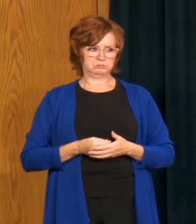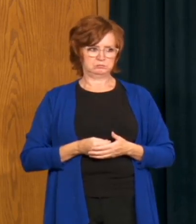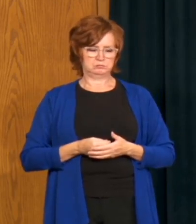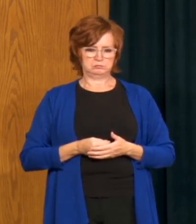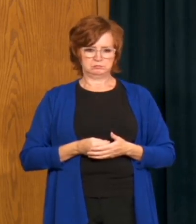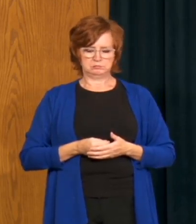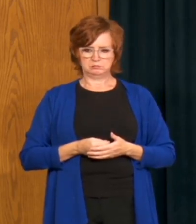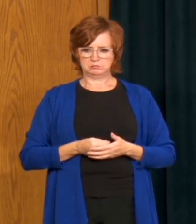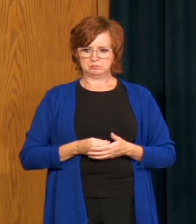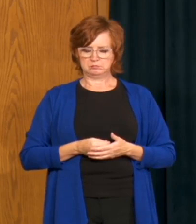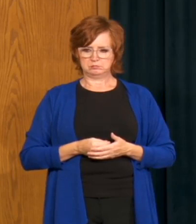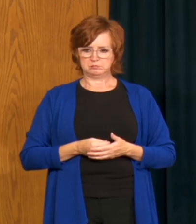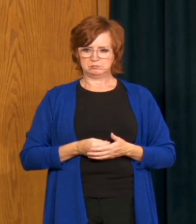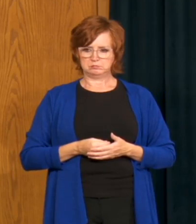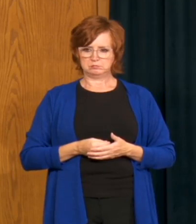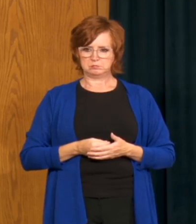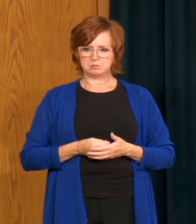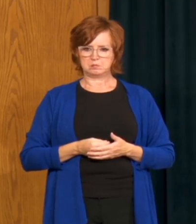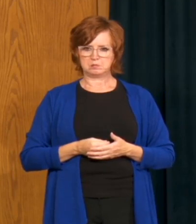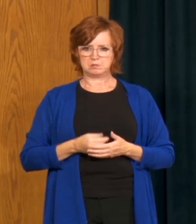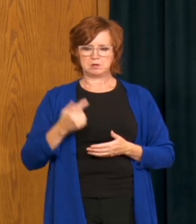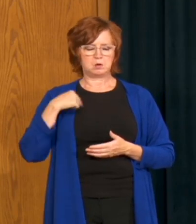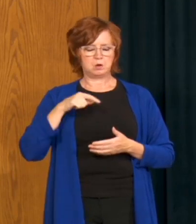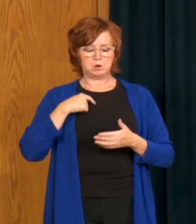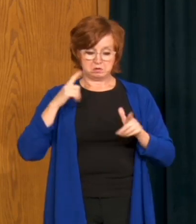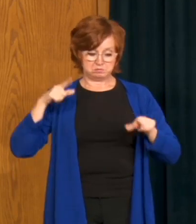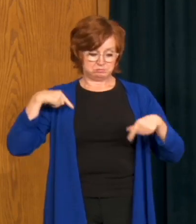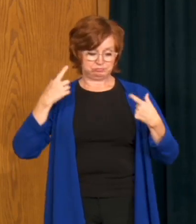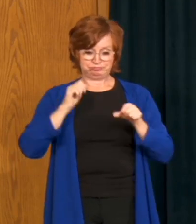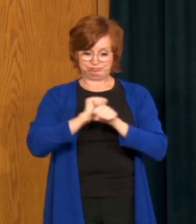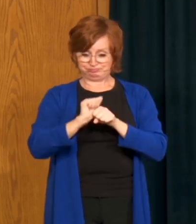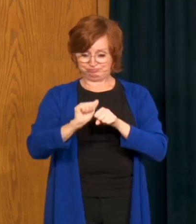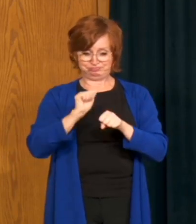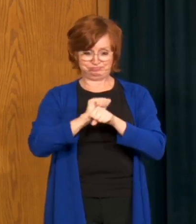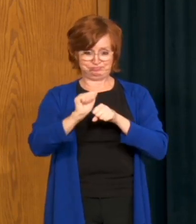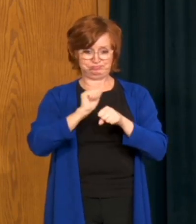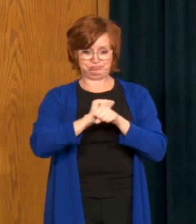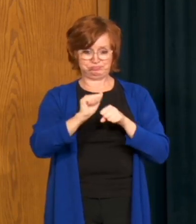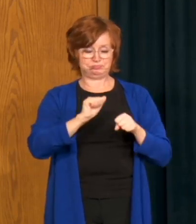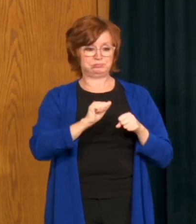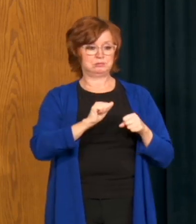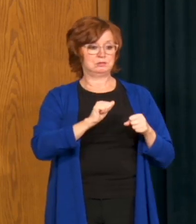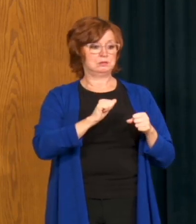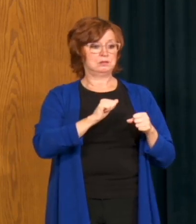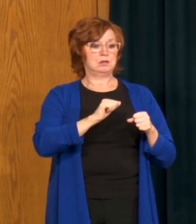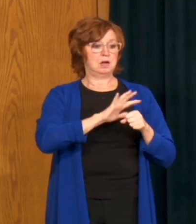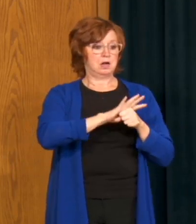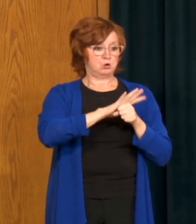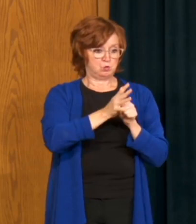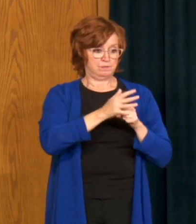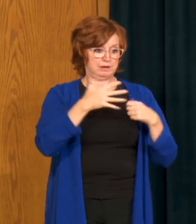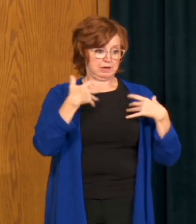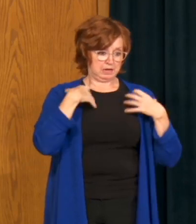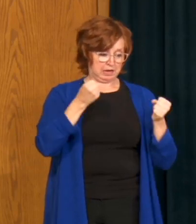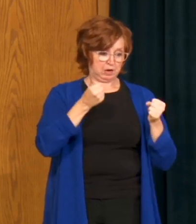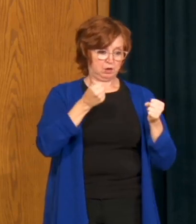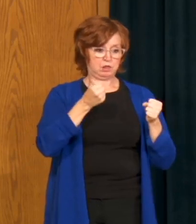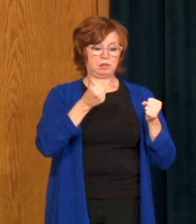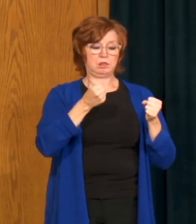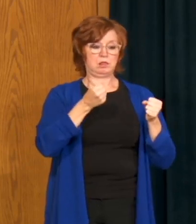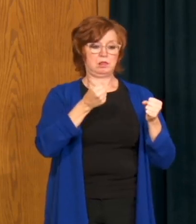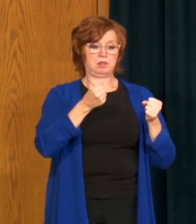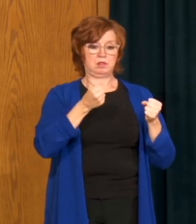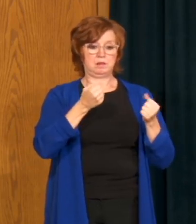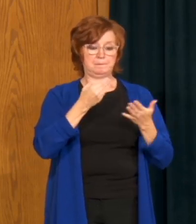we've worked very hard to support not only our COVID healthcare response, of which we just came through a